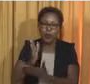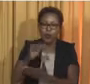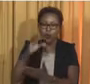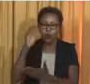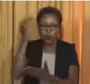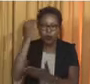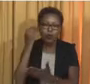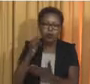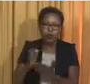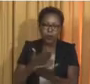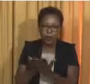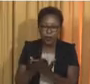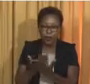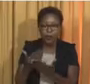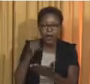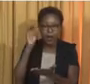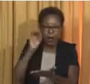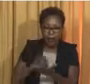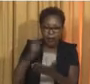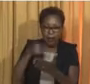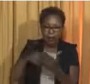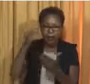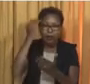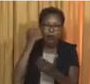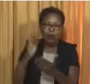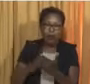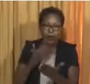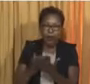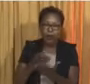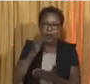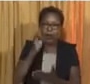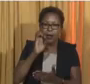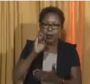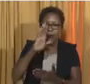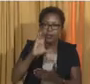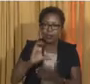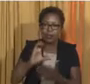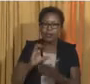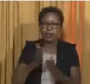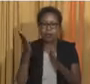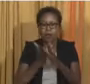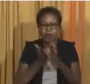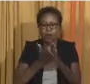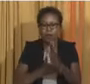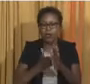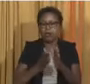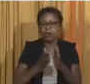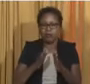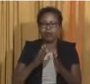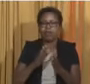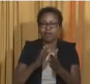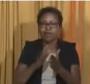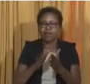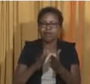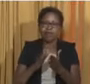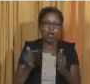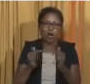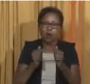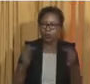Before the Court of Appeal, IBC filed 12 grounds of appeal challenging the High Court's